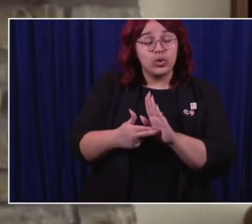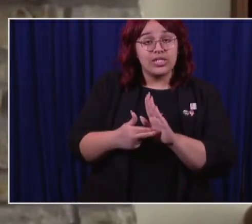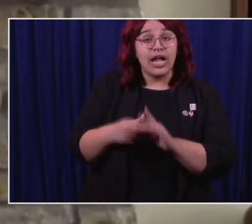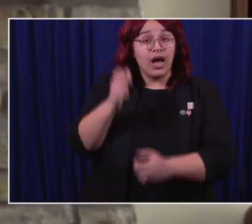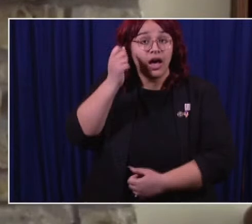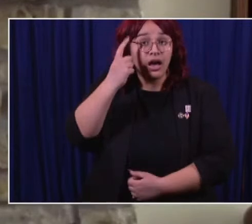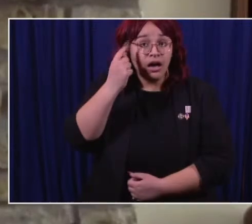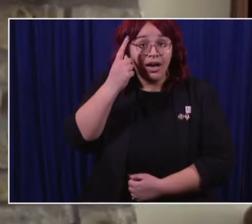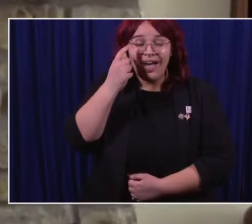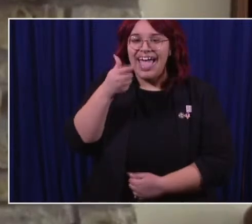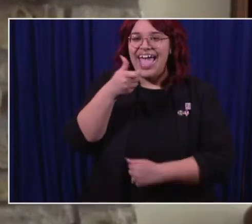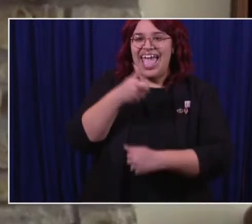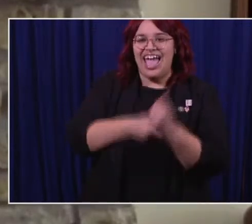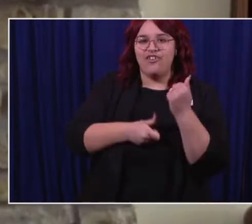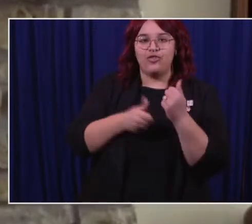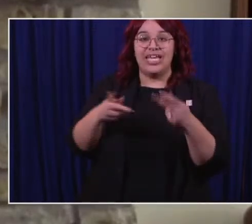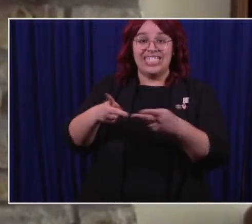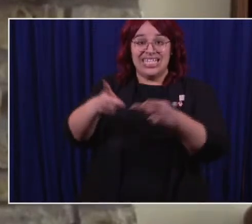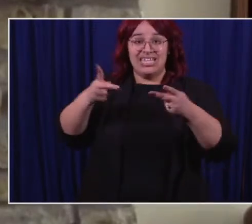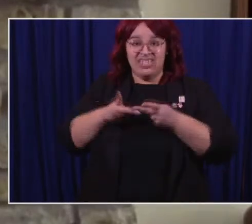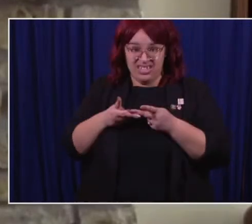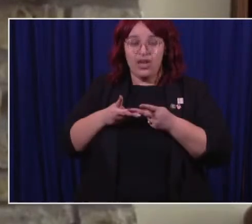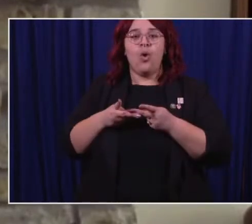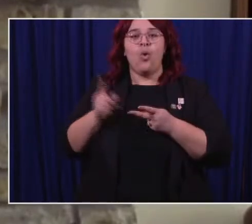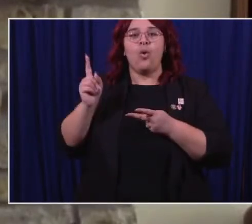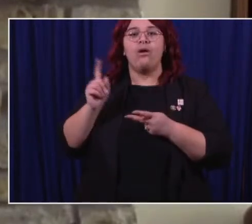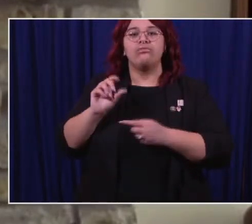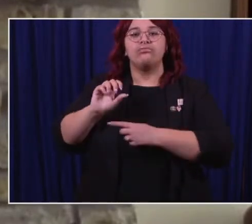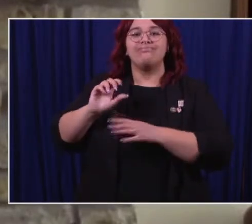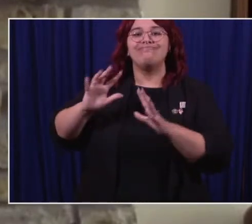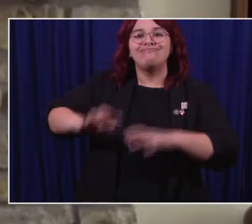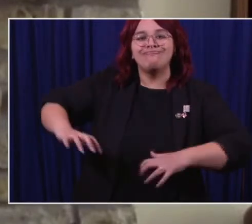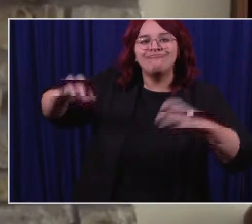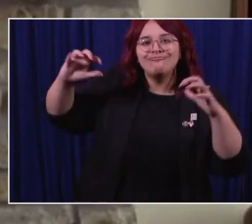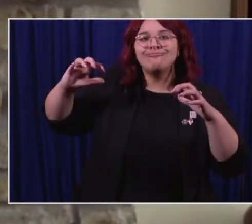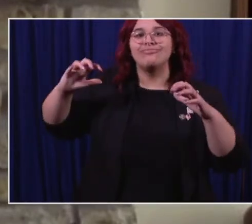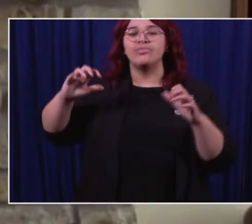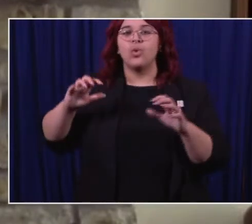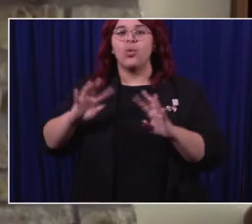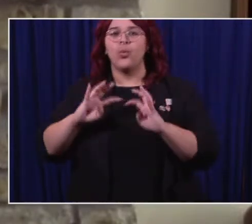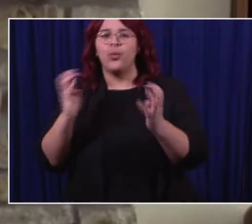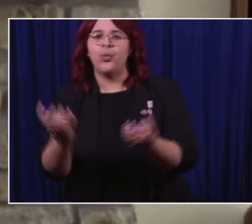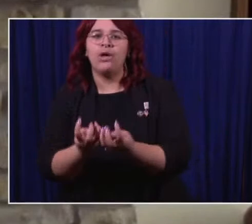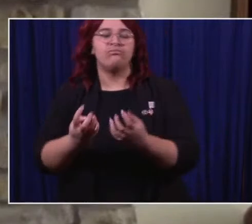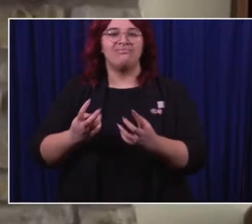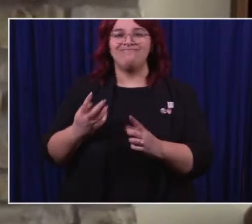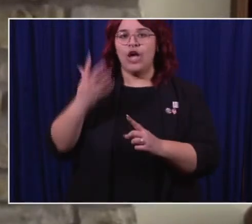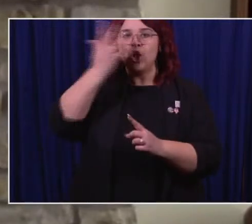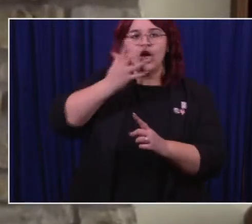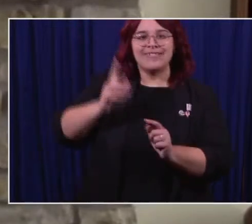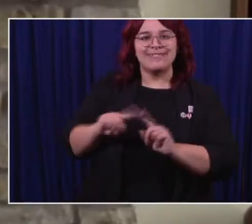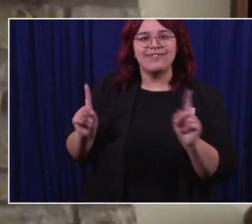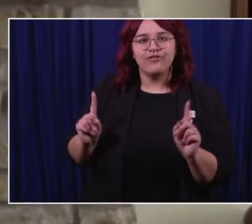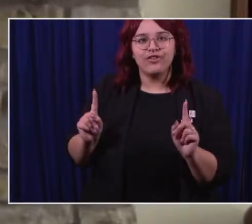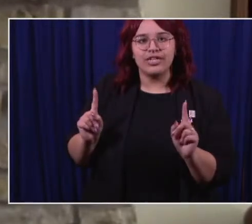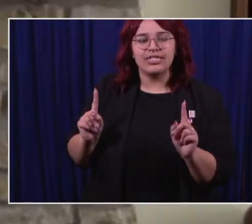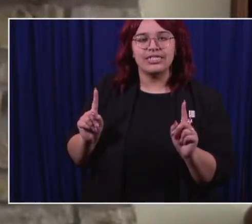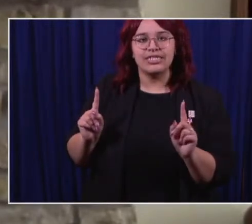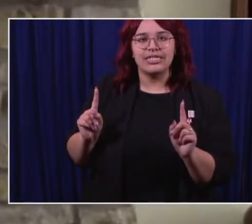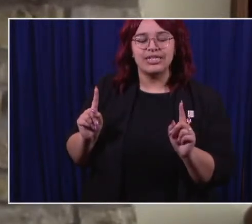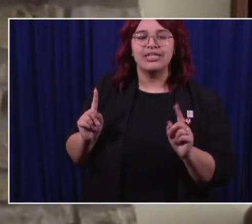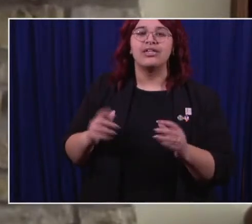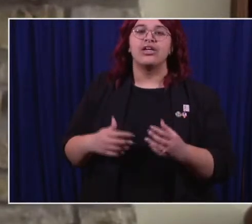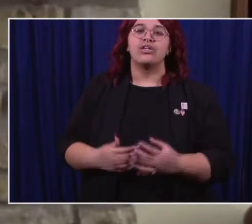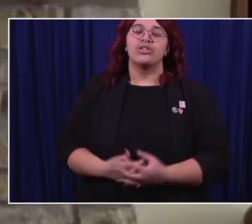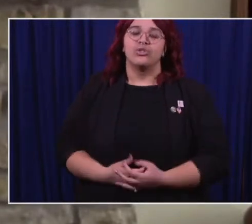differently. So, they've got to be able to achieve the distancing. And, they're doing it by pods. This has